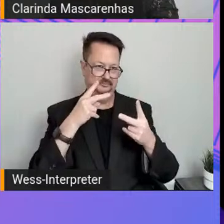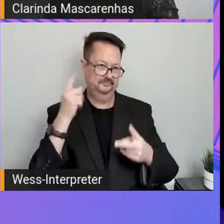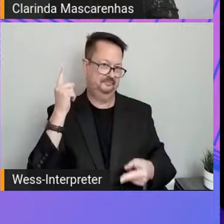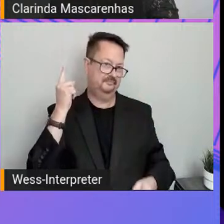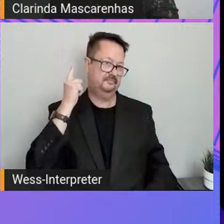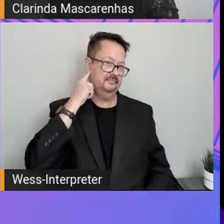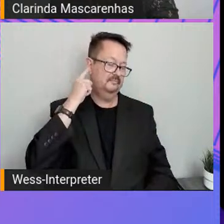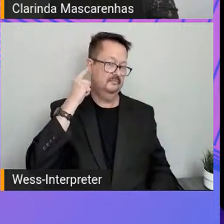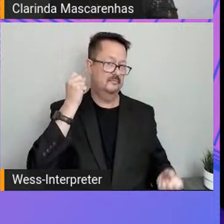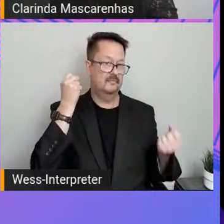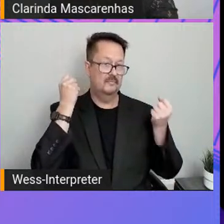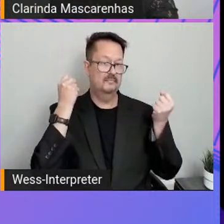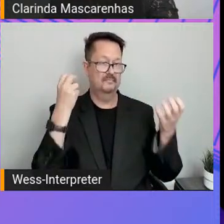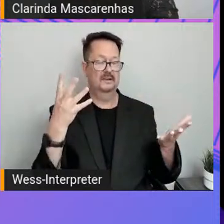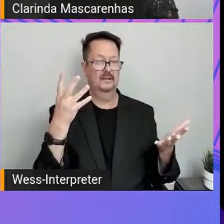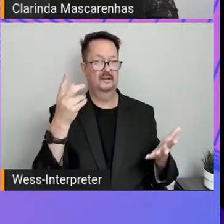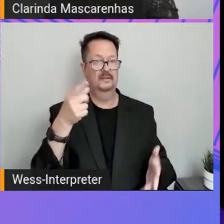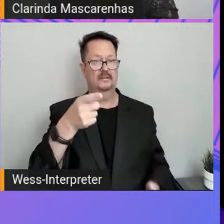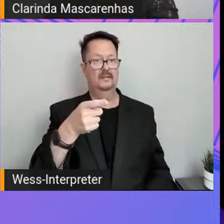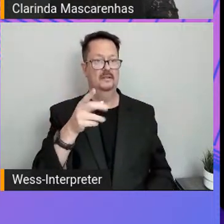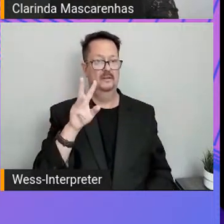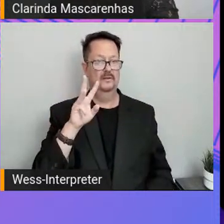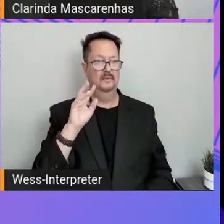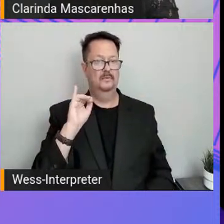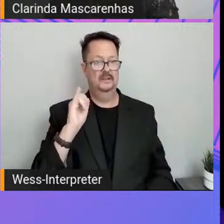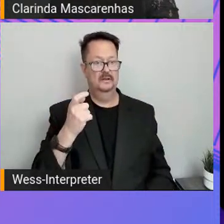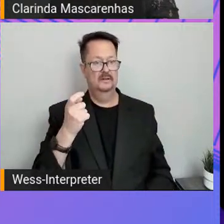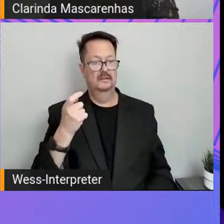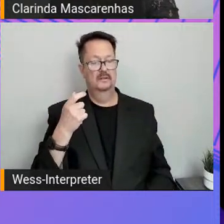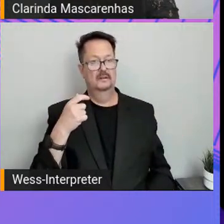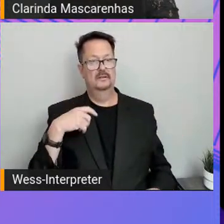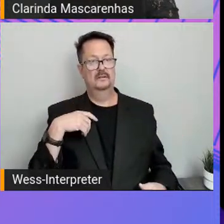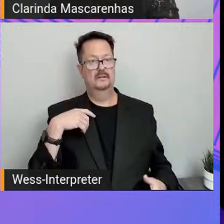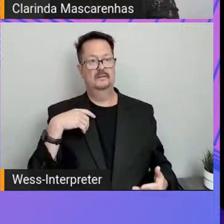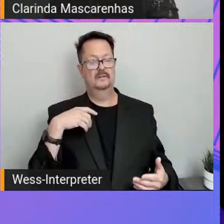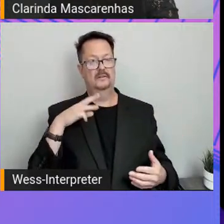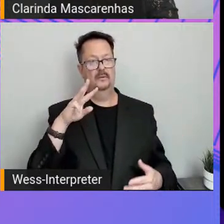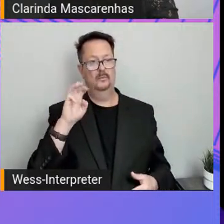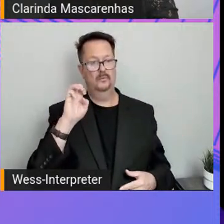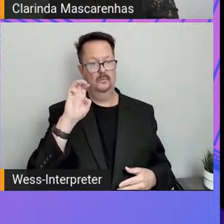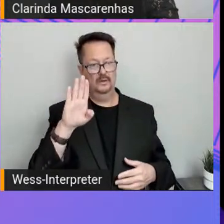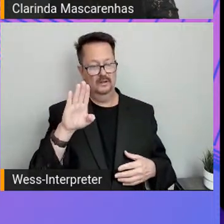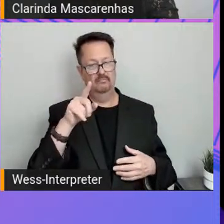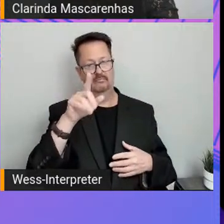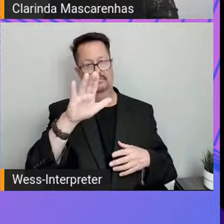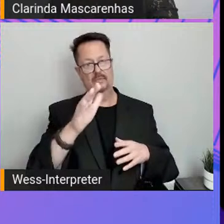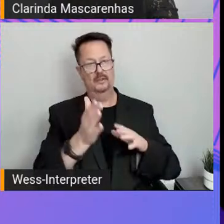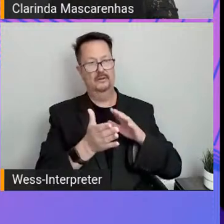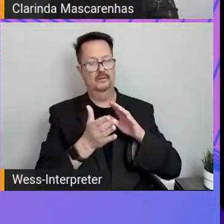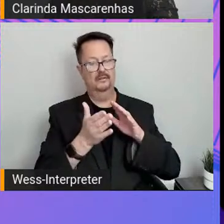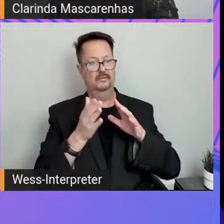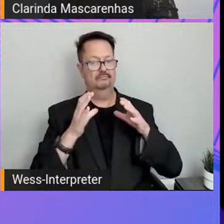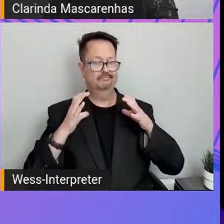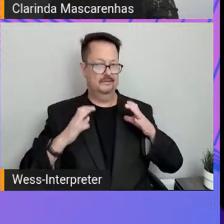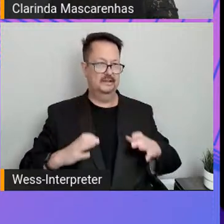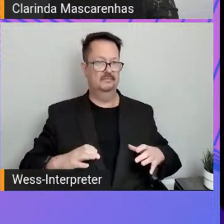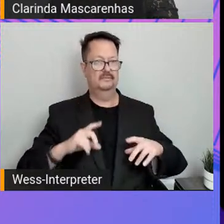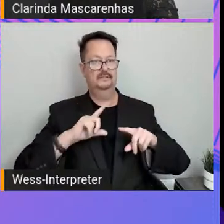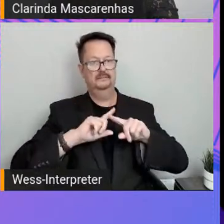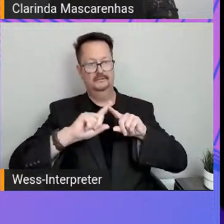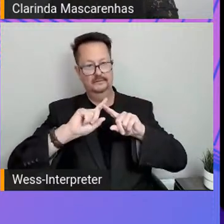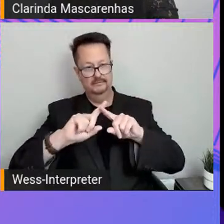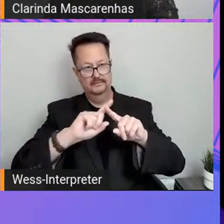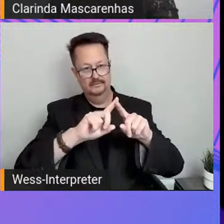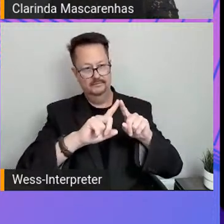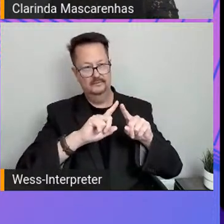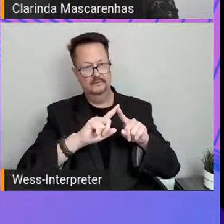about Wix, the web application development platform. They've had their customers who've had different requirements